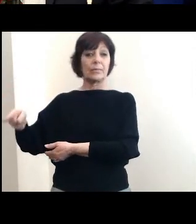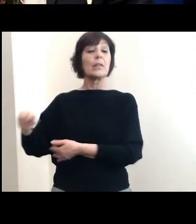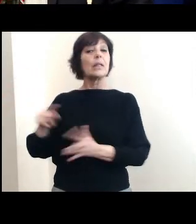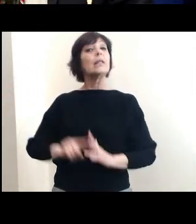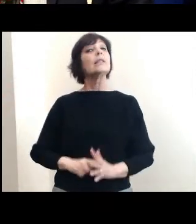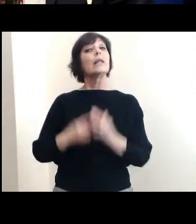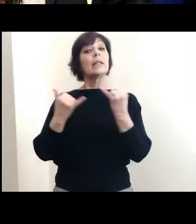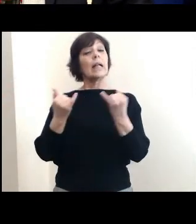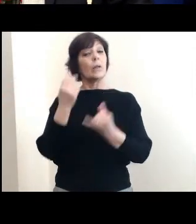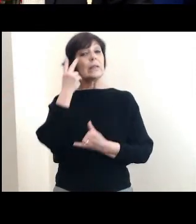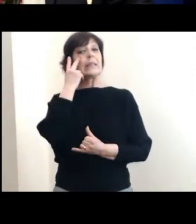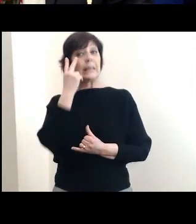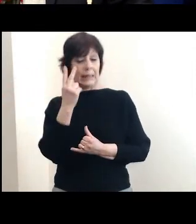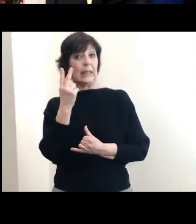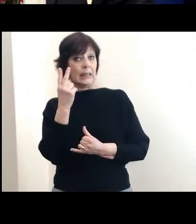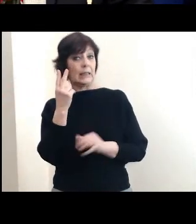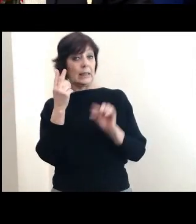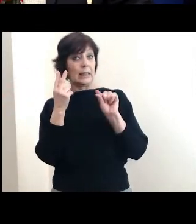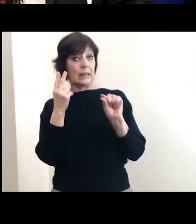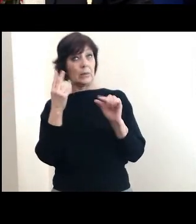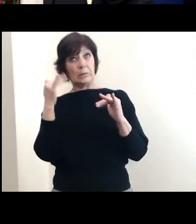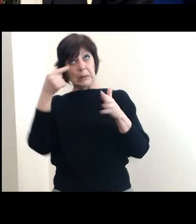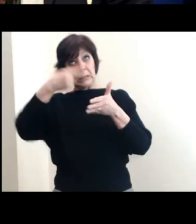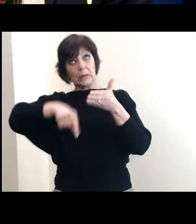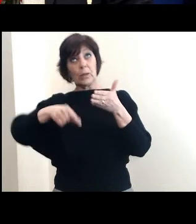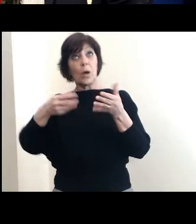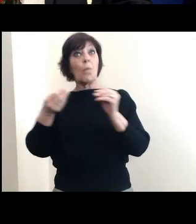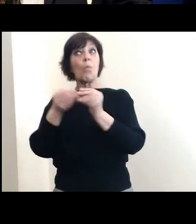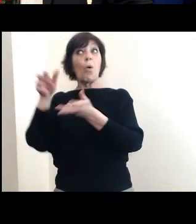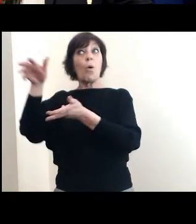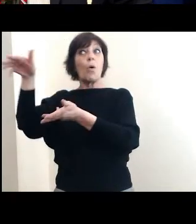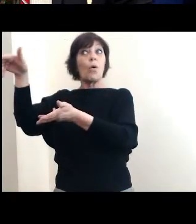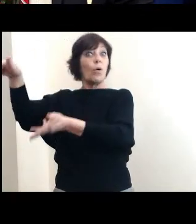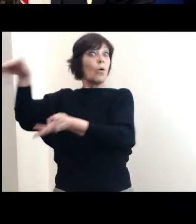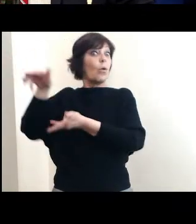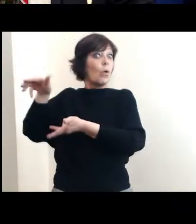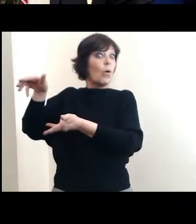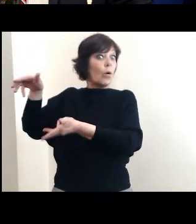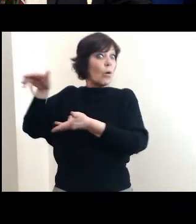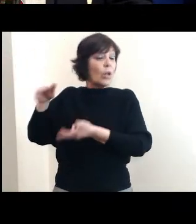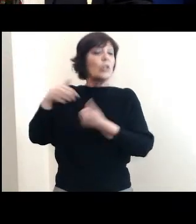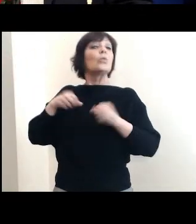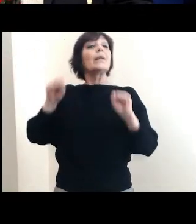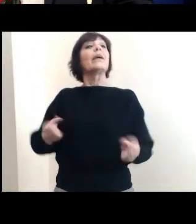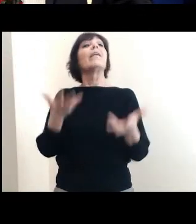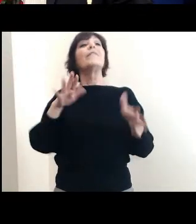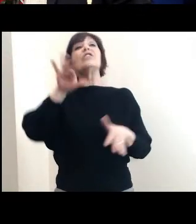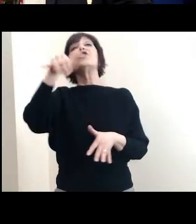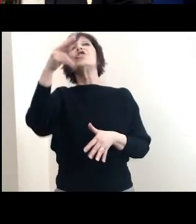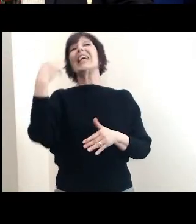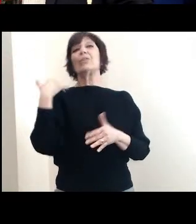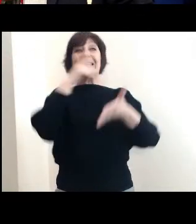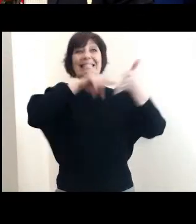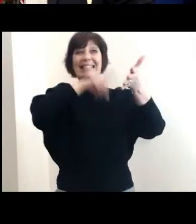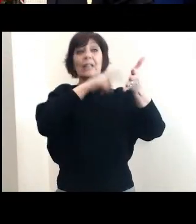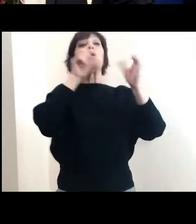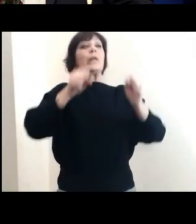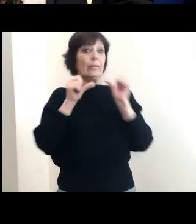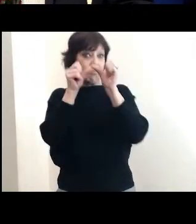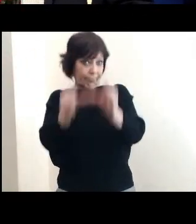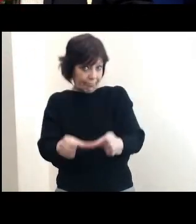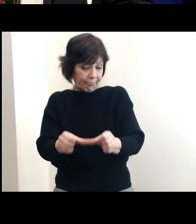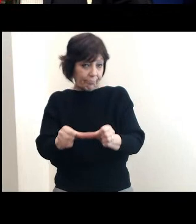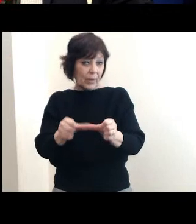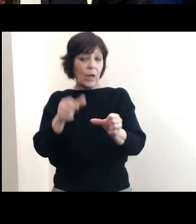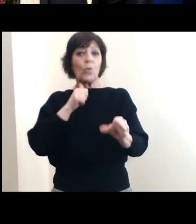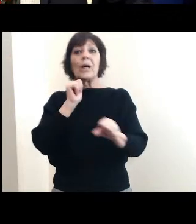to see, based on what we're expecting next week, to get more supply. So we'll be able to finish all the January appointments. We'll be able to continue to work on